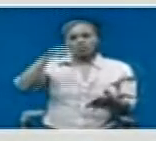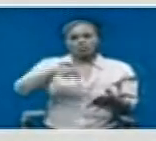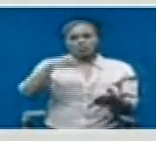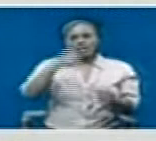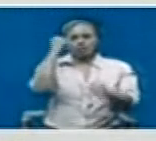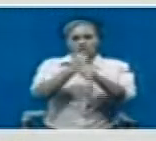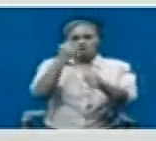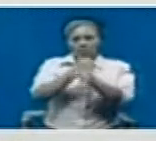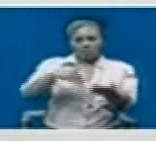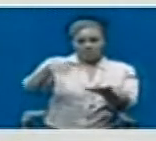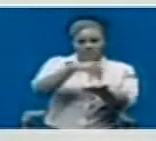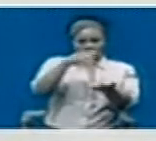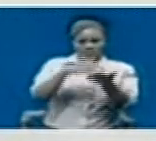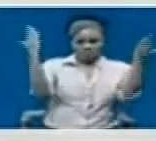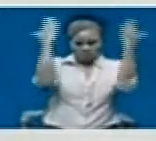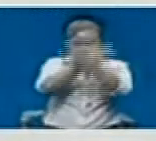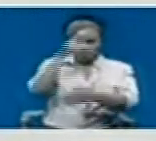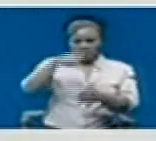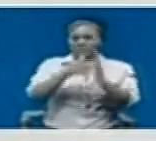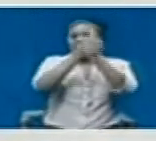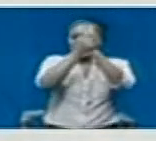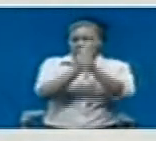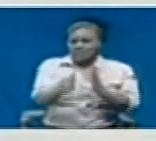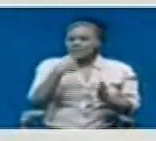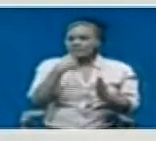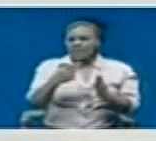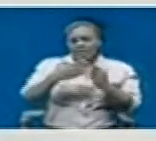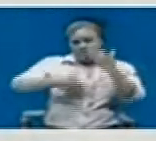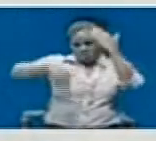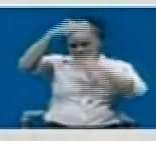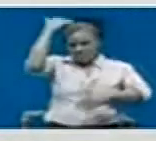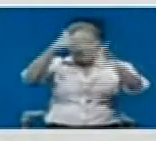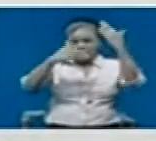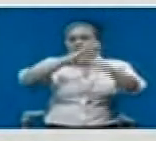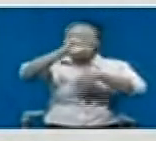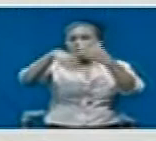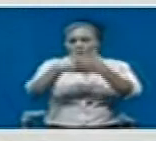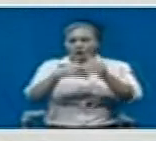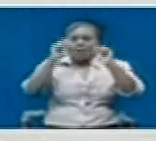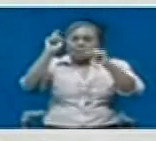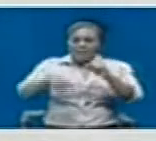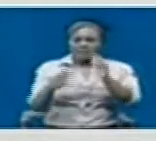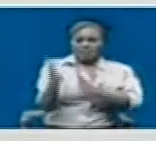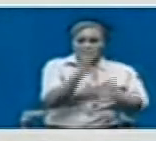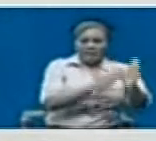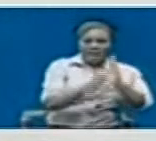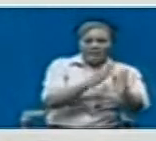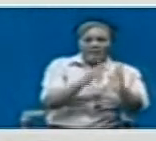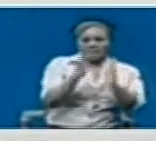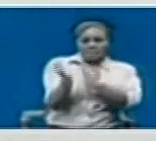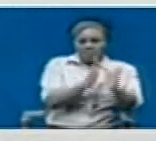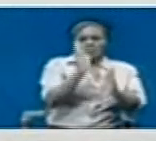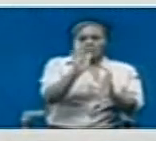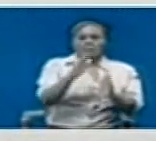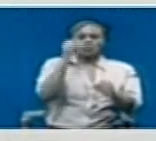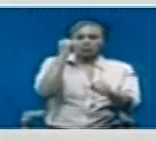Center tonight. And well, experts say Kenyan institutions of higher learning need to tailor their courses to suit the immediate